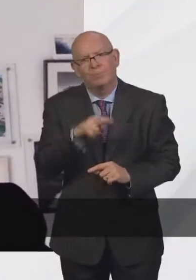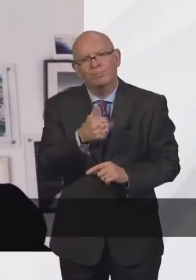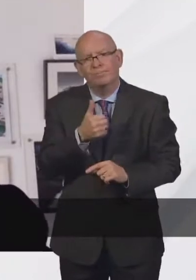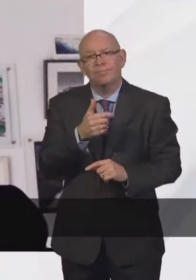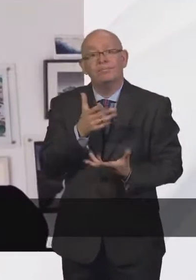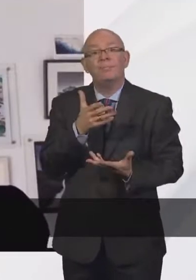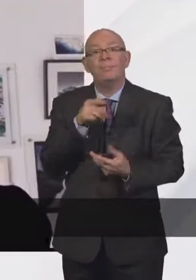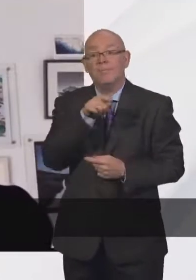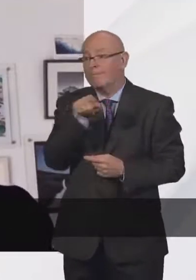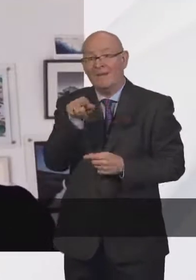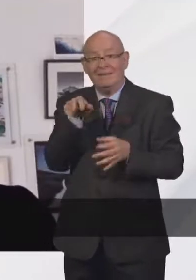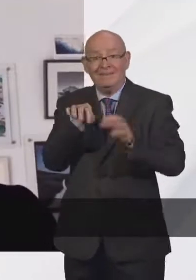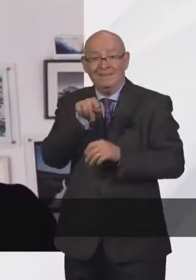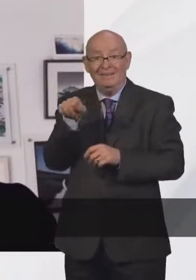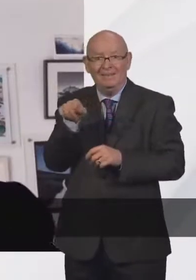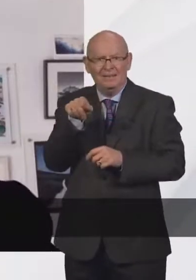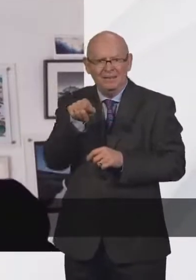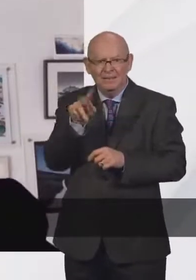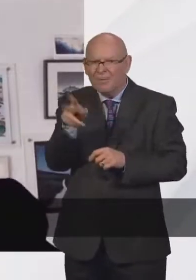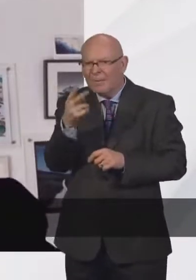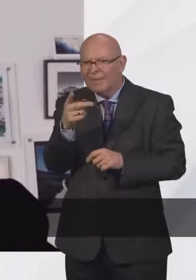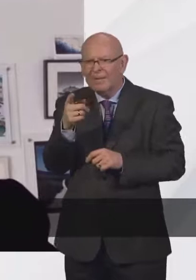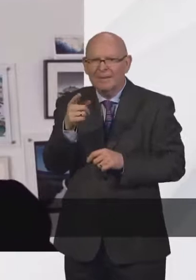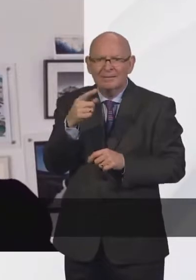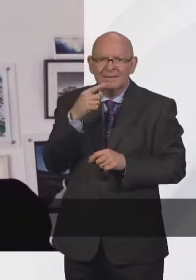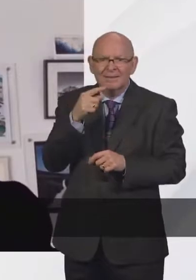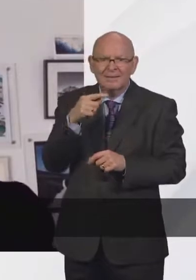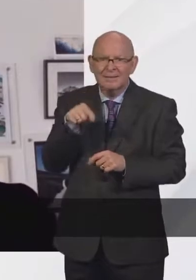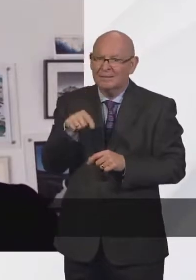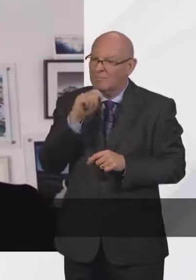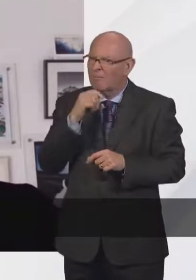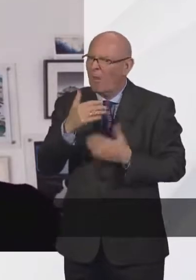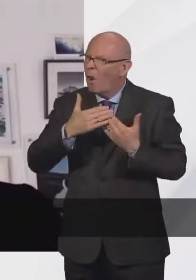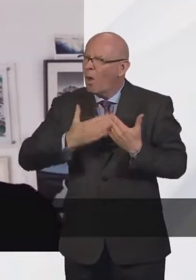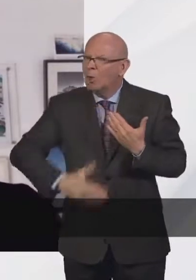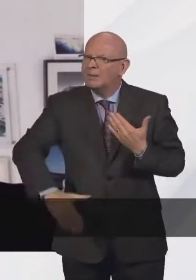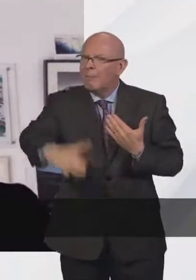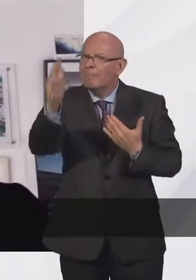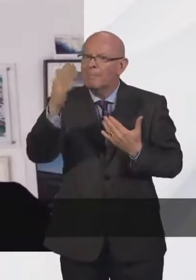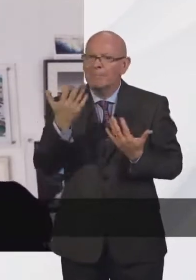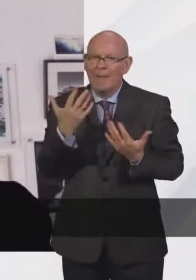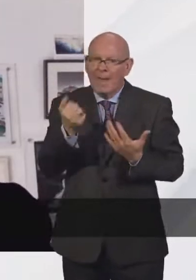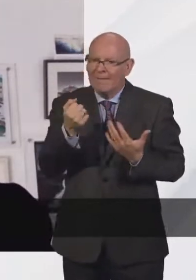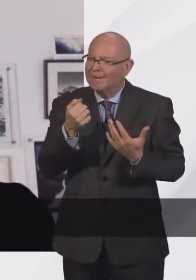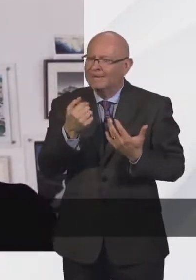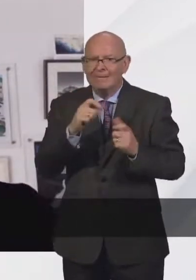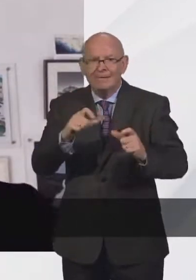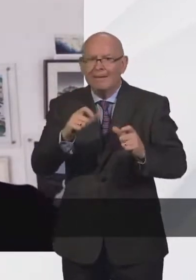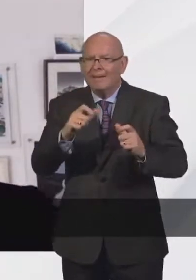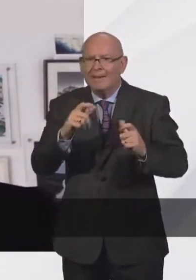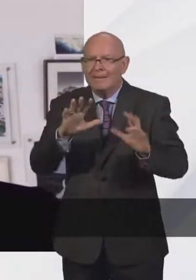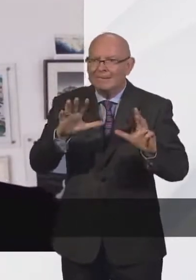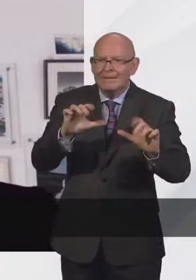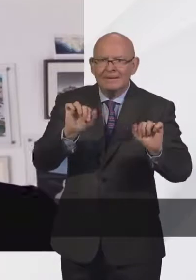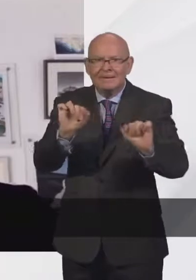last of these daily briefings, what is your best guess at the moment at how long it's going to take before we do finally see the back of the hand sanitisers